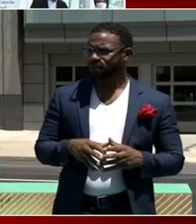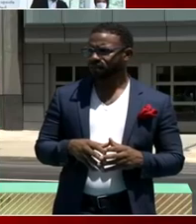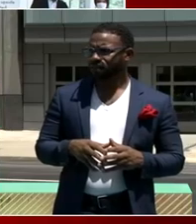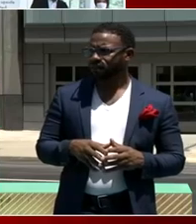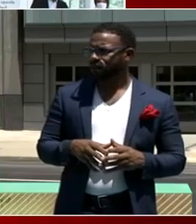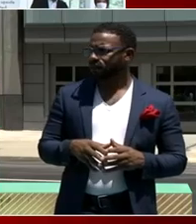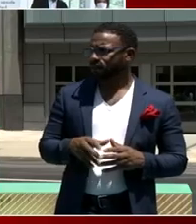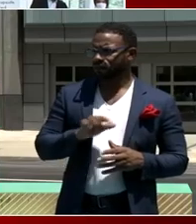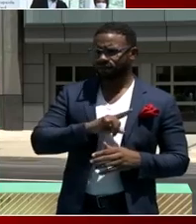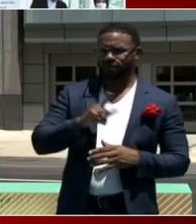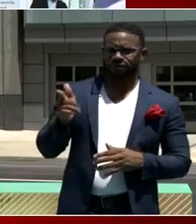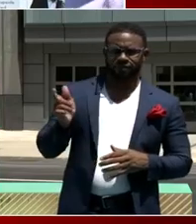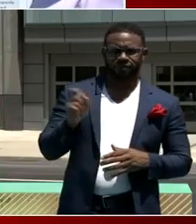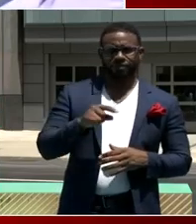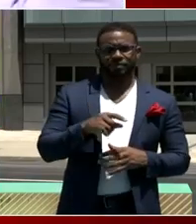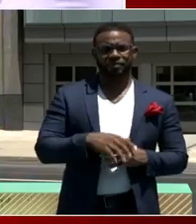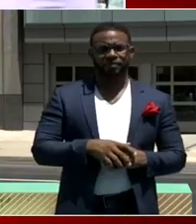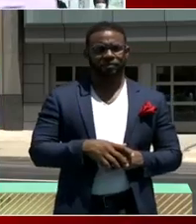Okay, hold on.